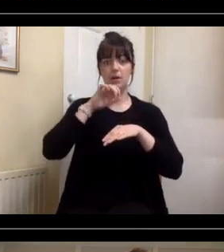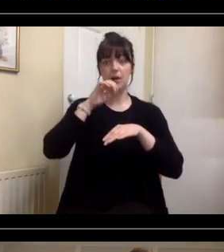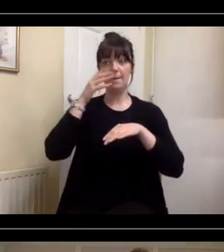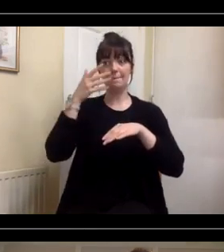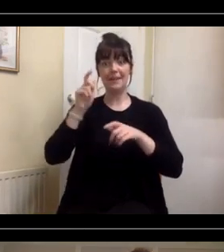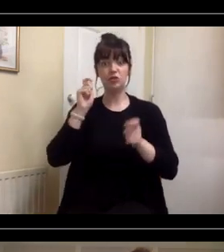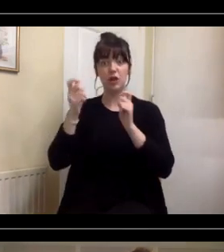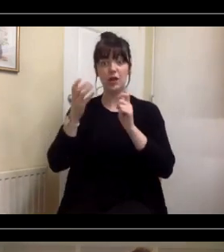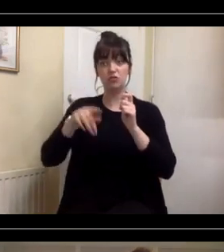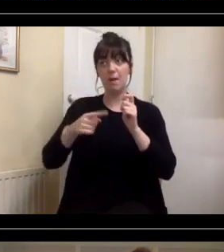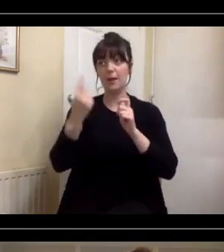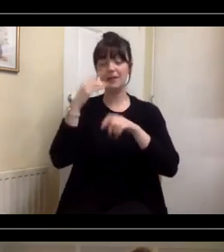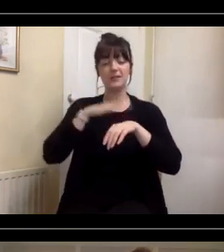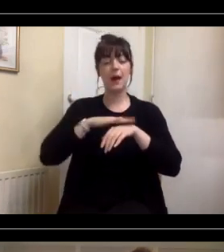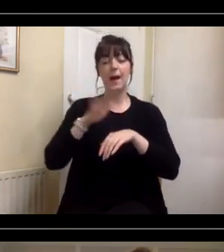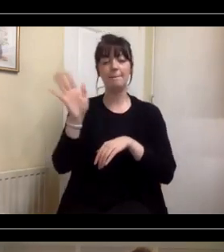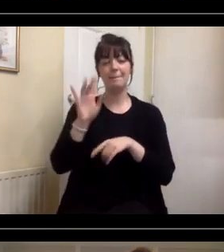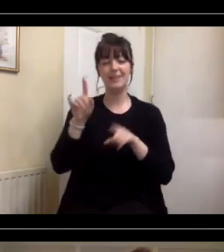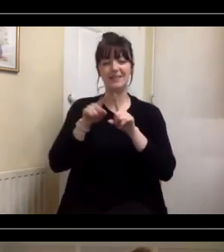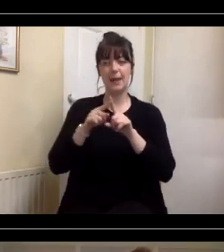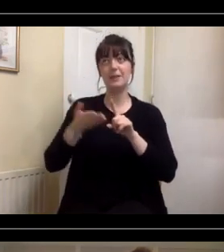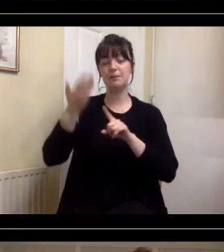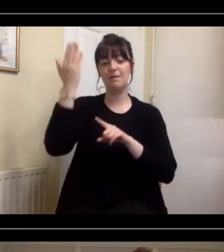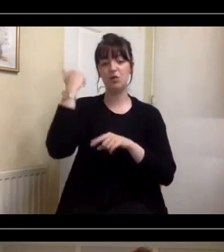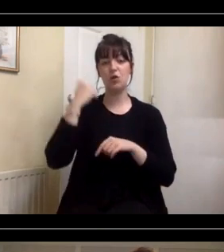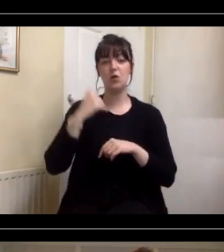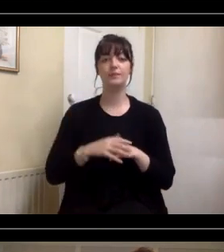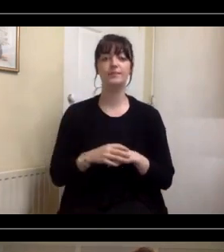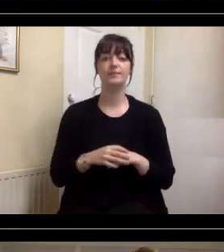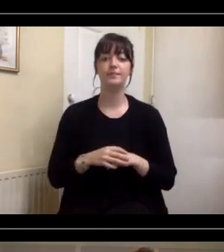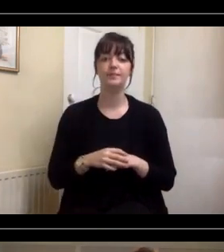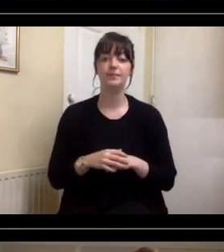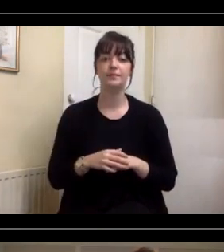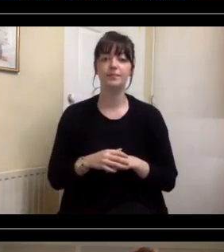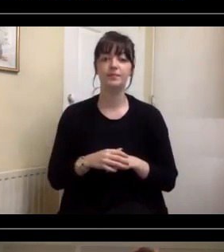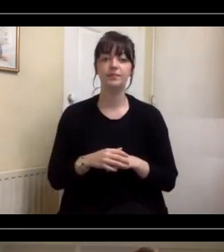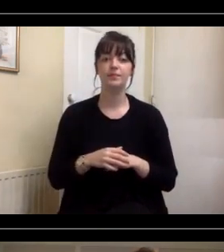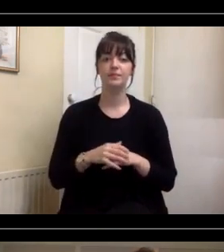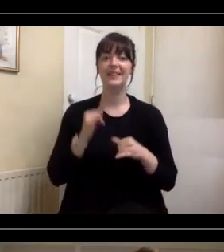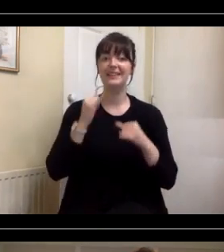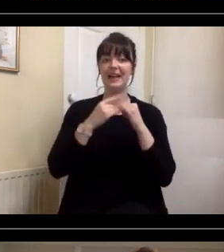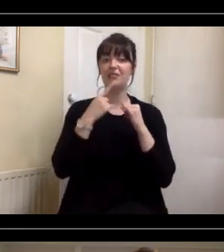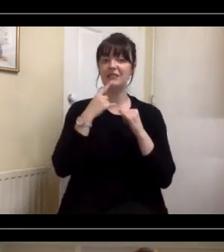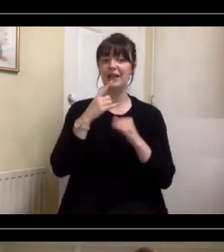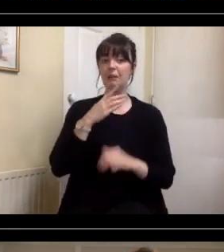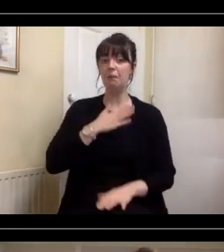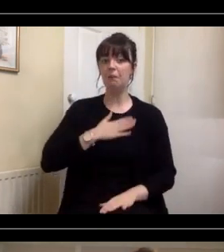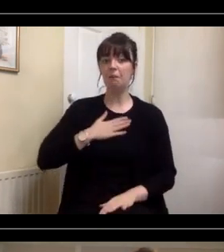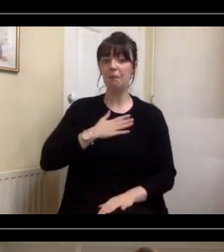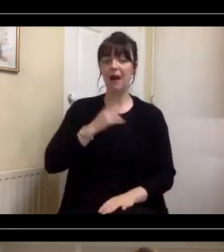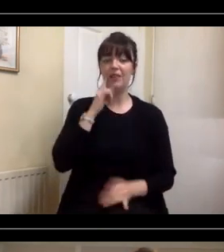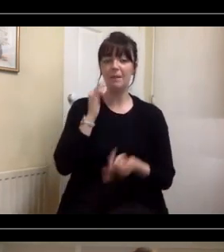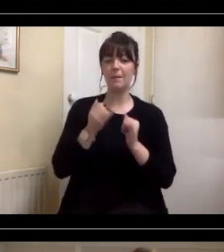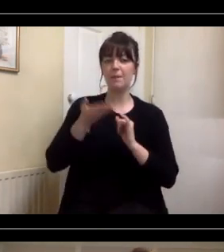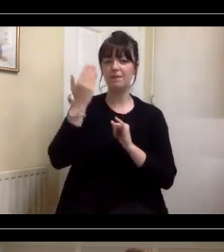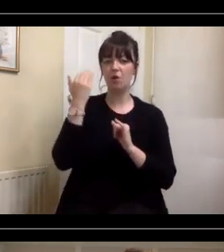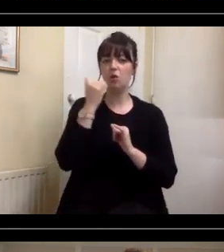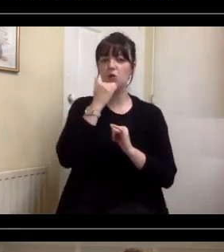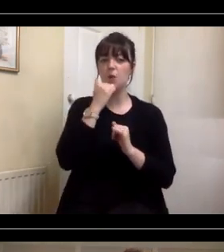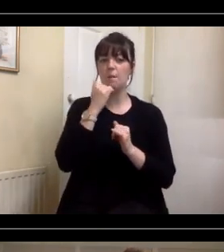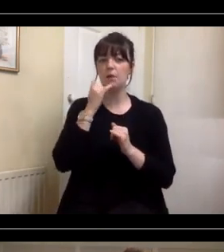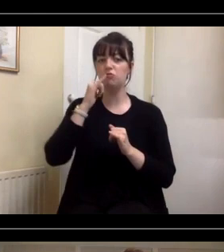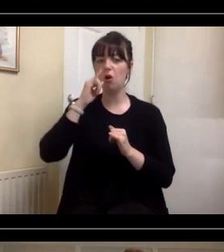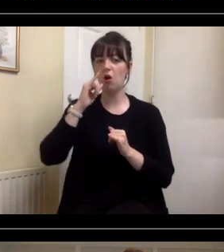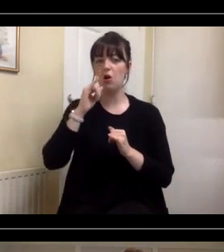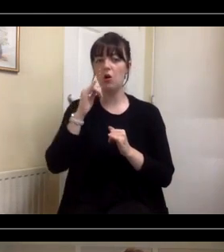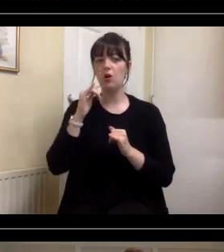Thanks, Steve. I think I've got to apologise here, actually. I think I might have got a number wrong, which is not unusual for me. In the previous answer, when we were